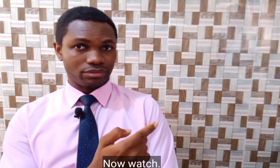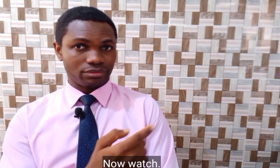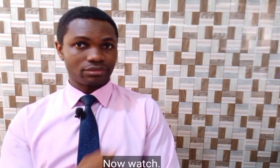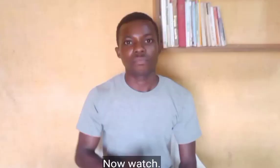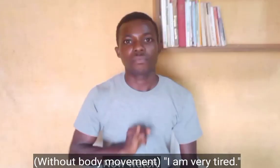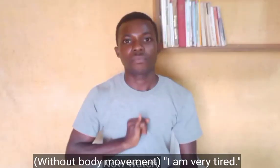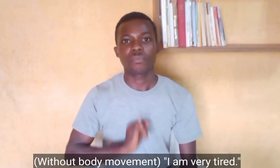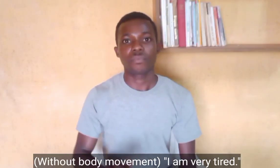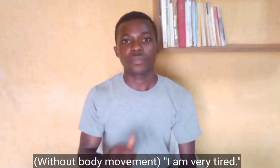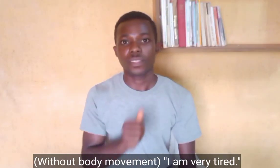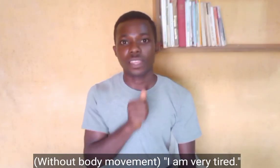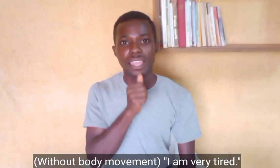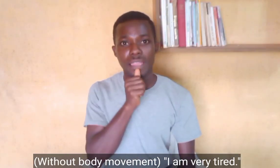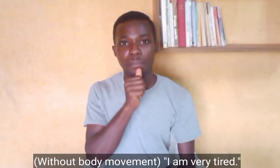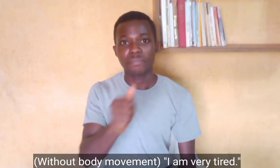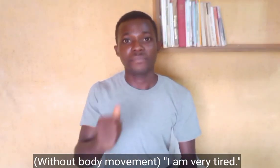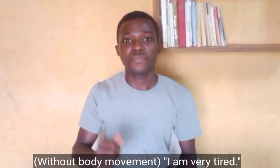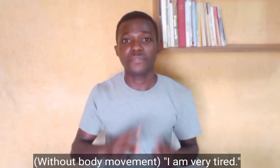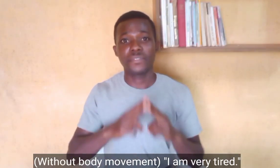watch.